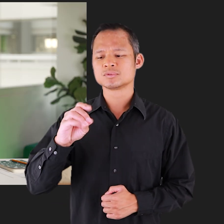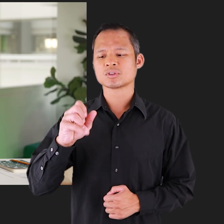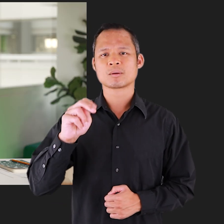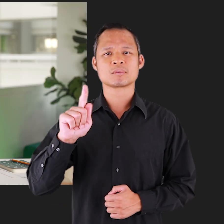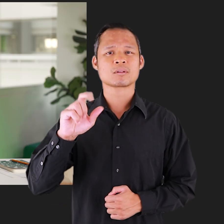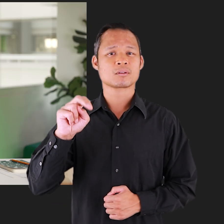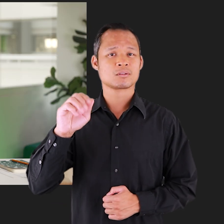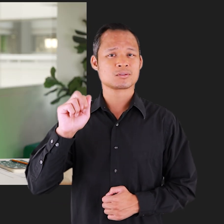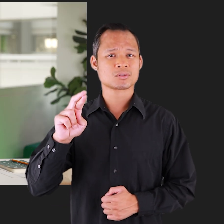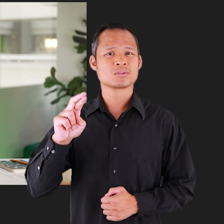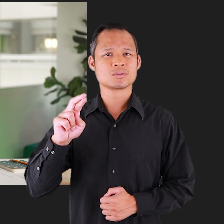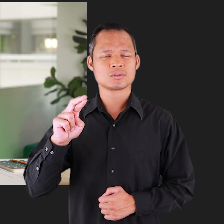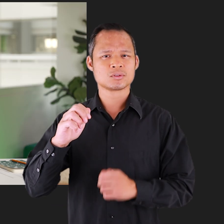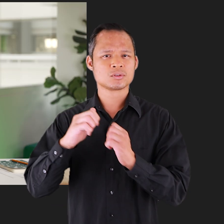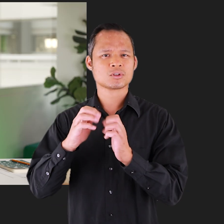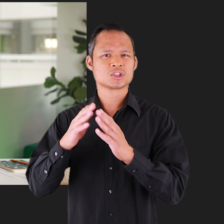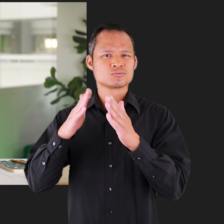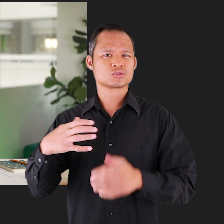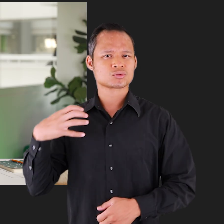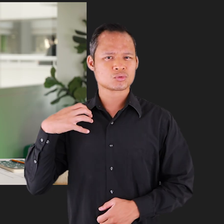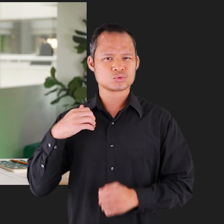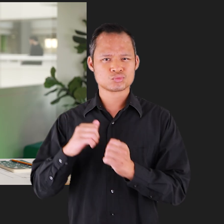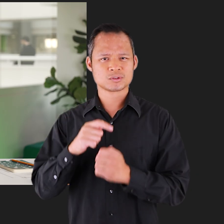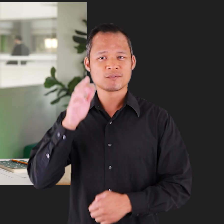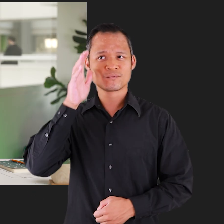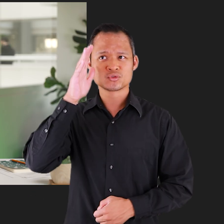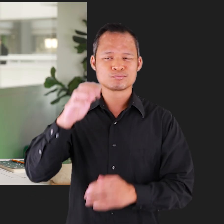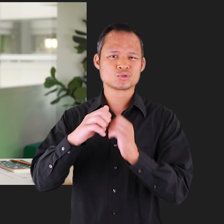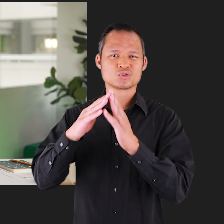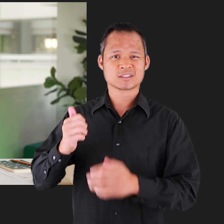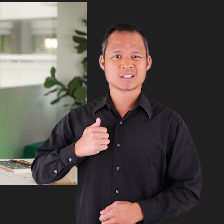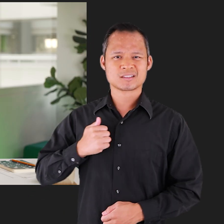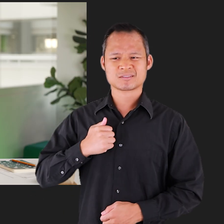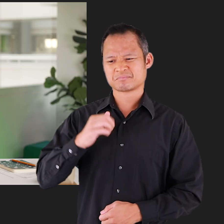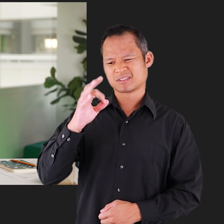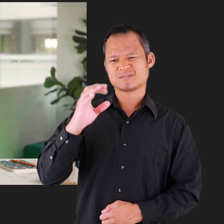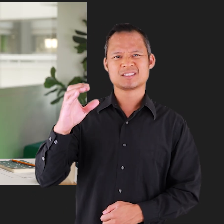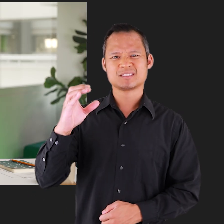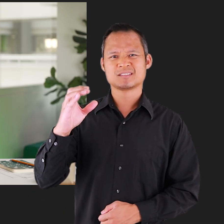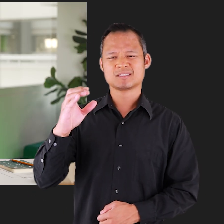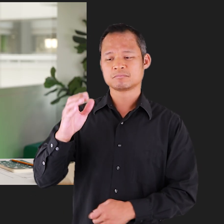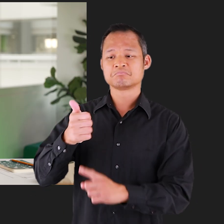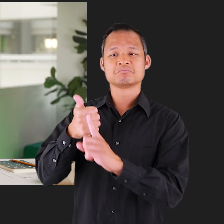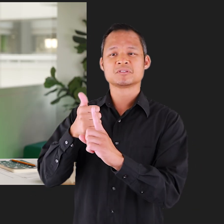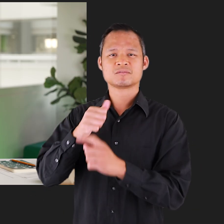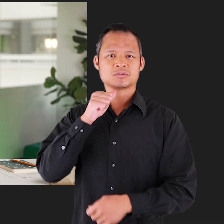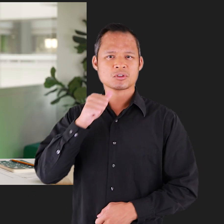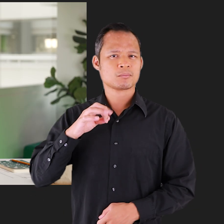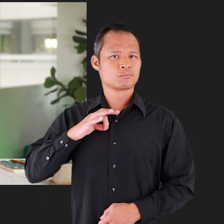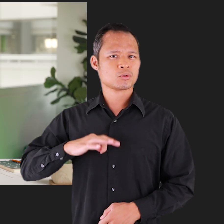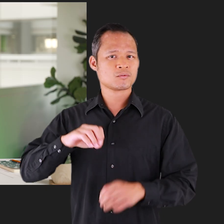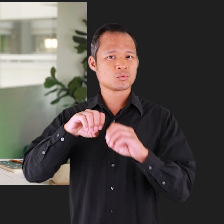Welcome. My name is Dominik Loncar. I'm an entrepreneurship coach at Futurpreneur Canada. Futurpreneur Canada is a not-for-profit